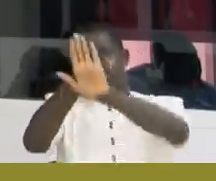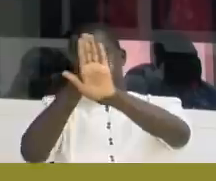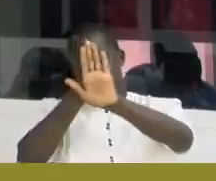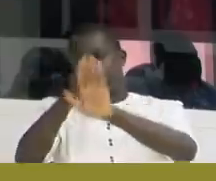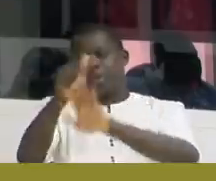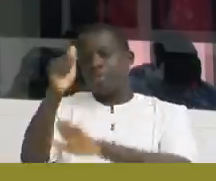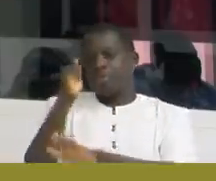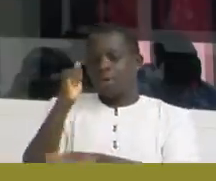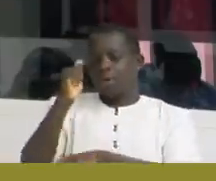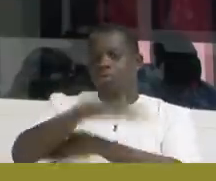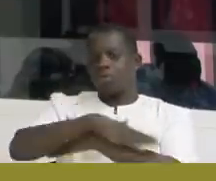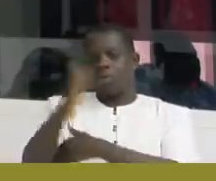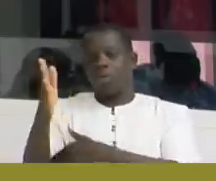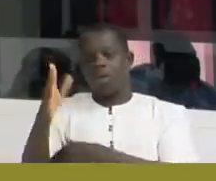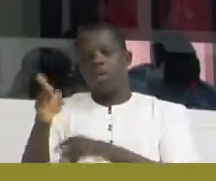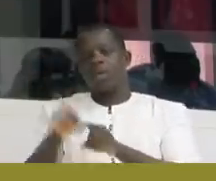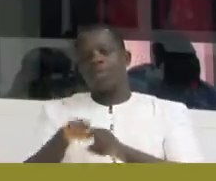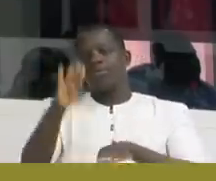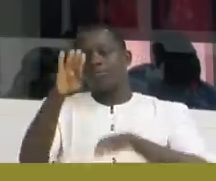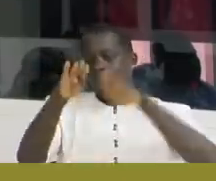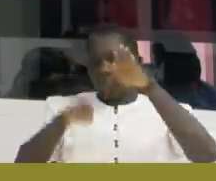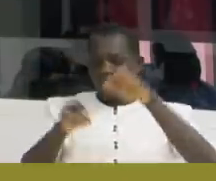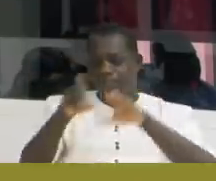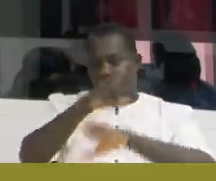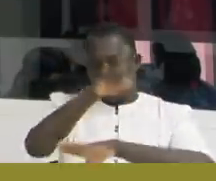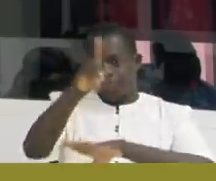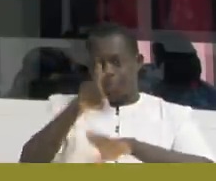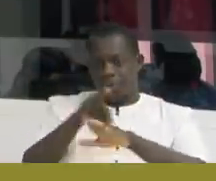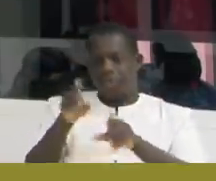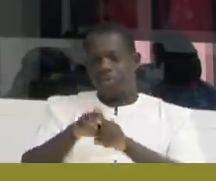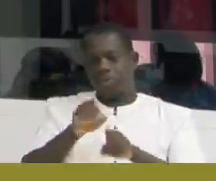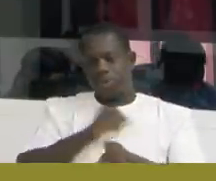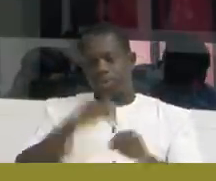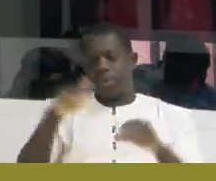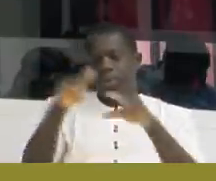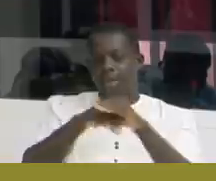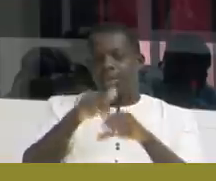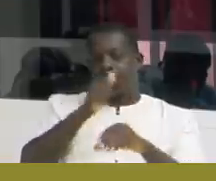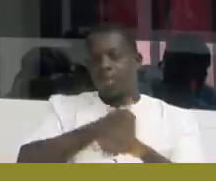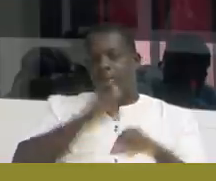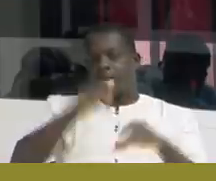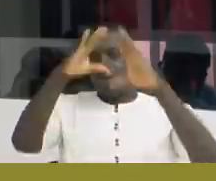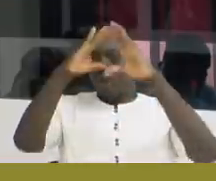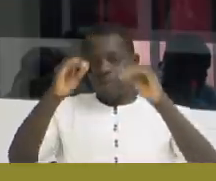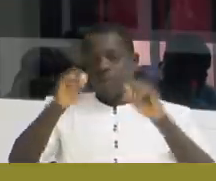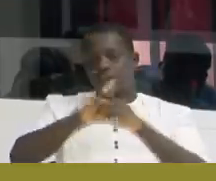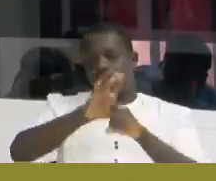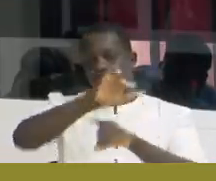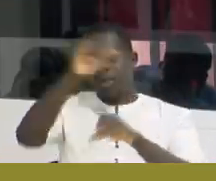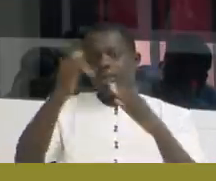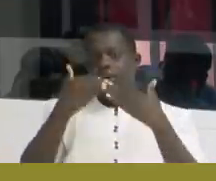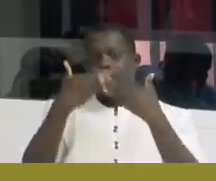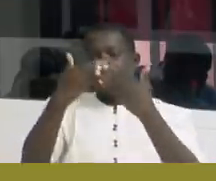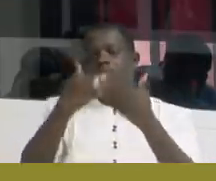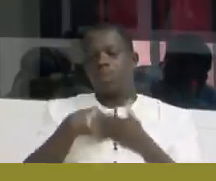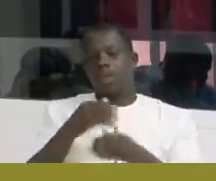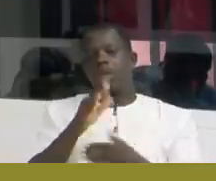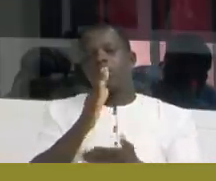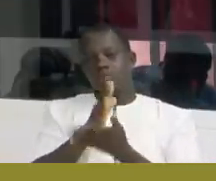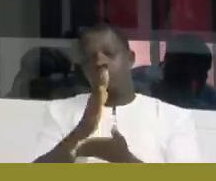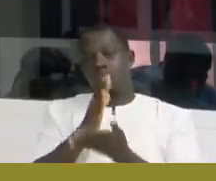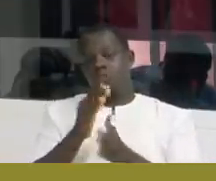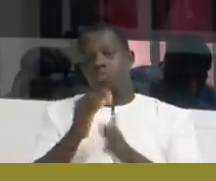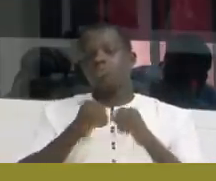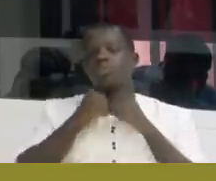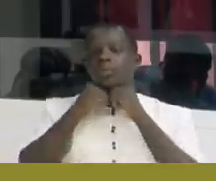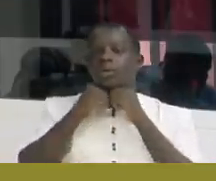through the stairwell, and he was in my office. And he told me that Sana definitely is going